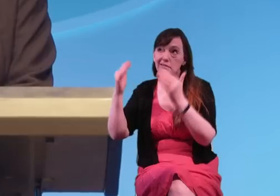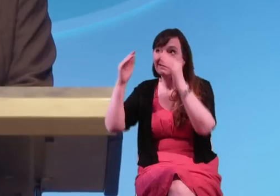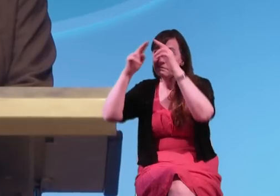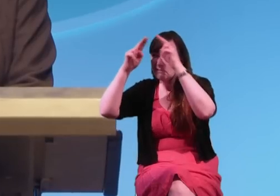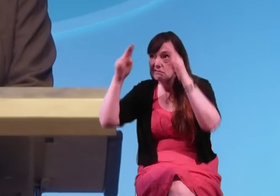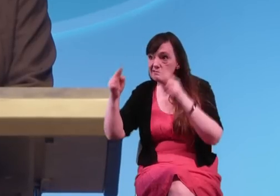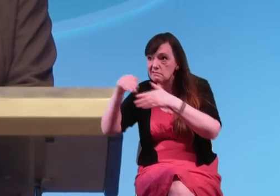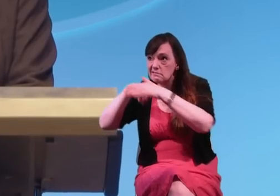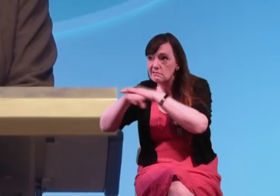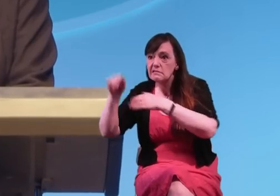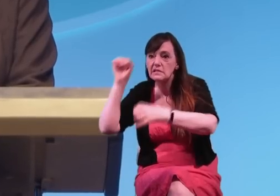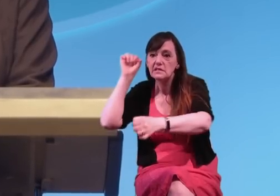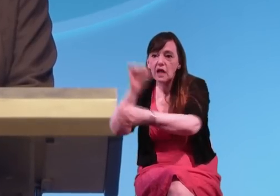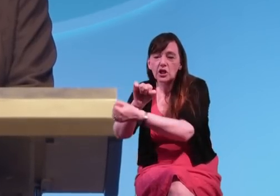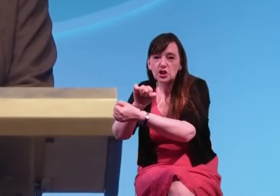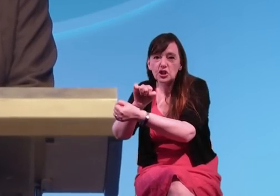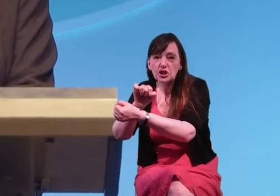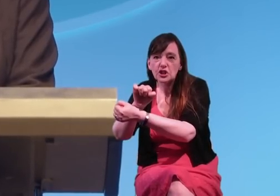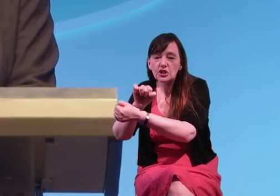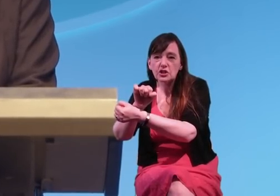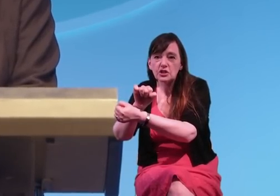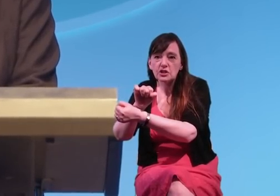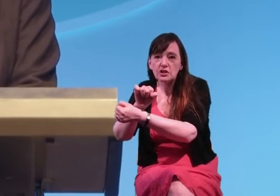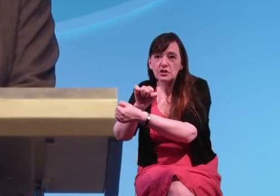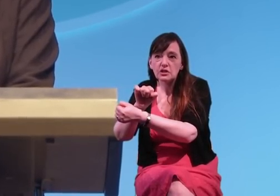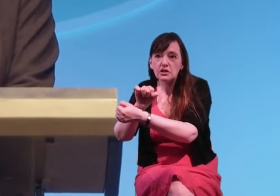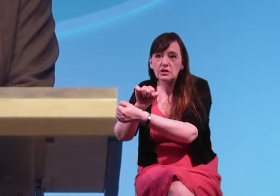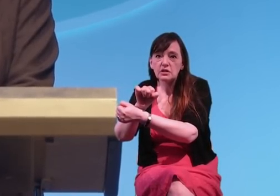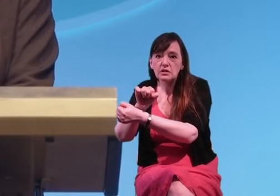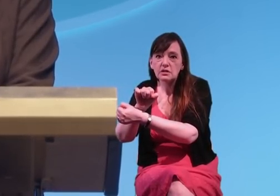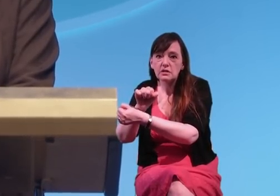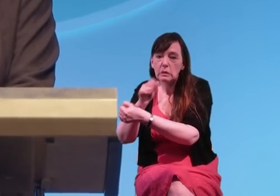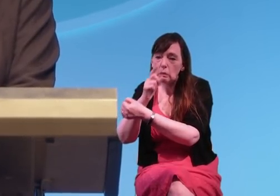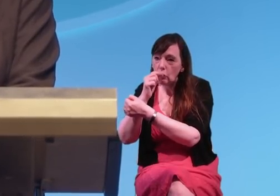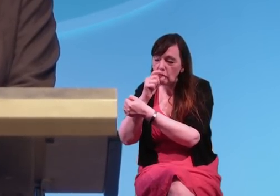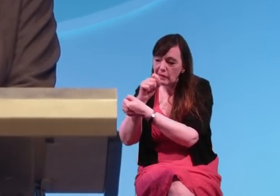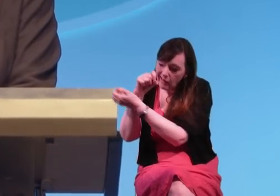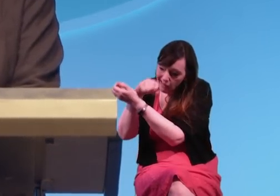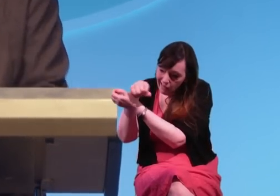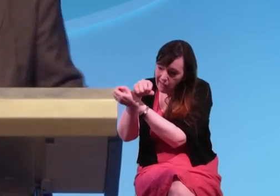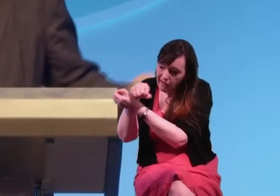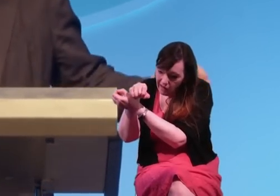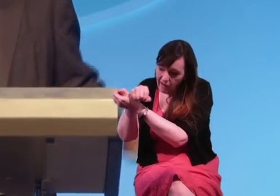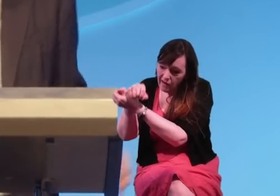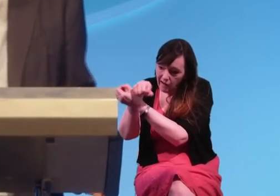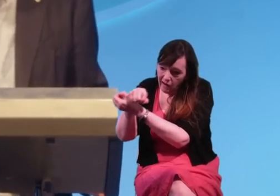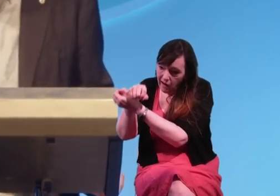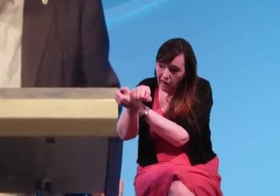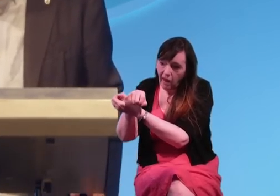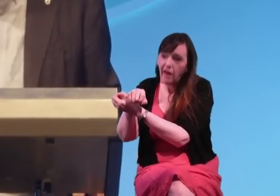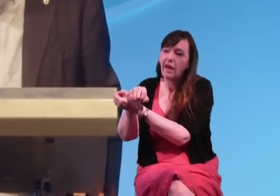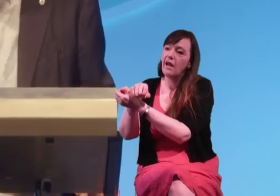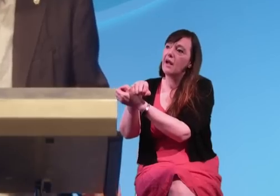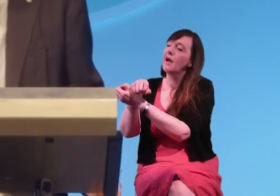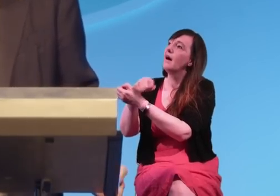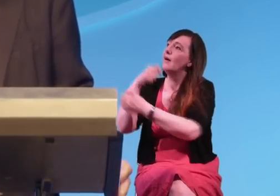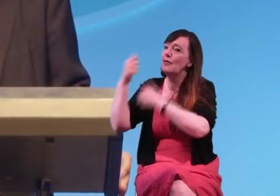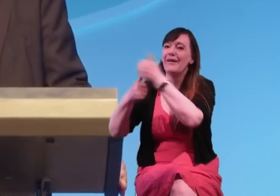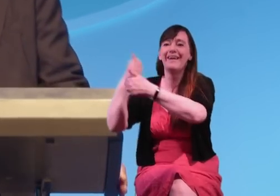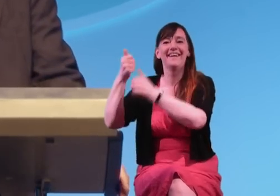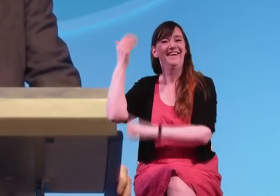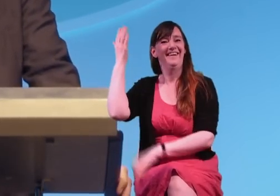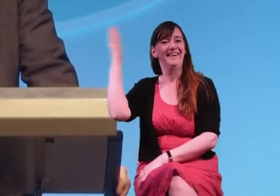holds his pen, if he does, in a manacled hand. And then in verses